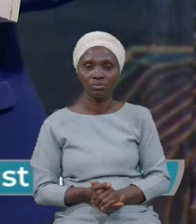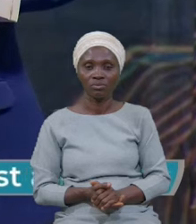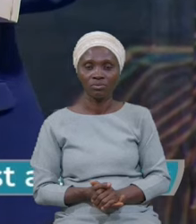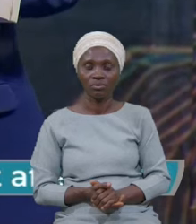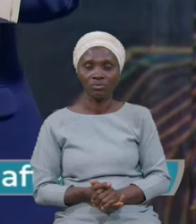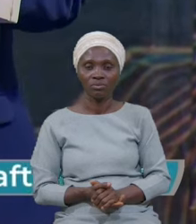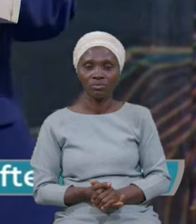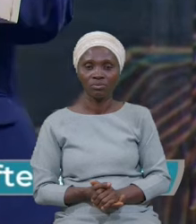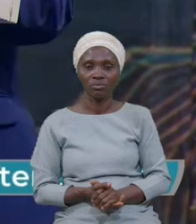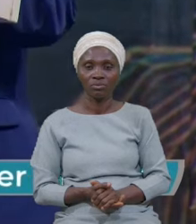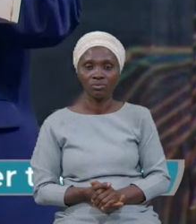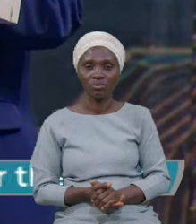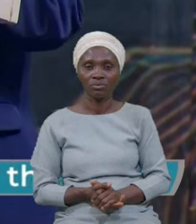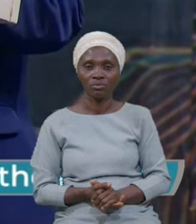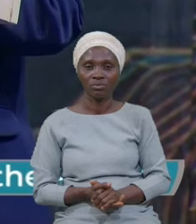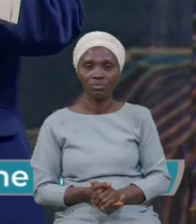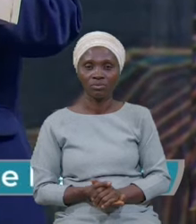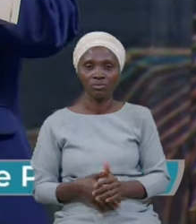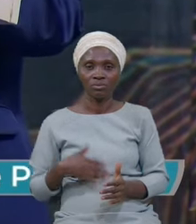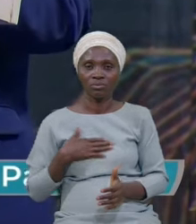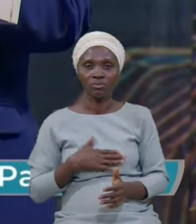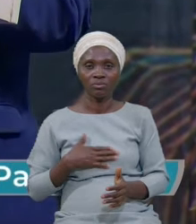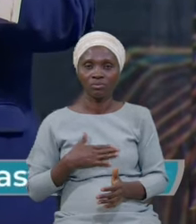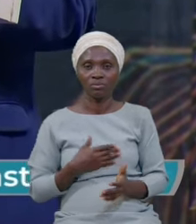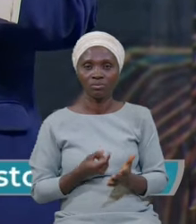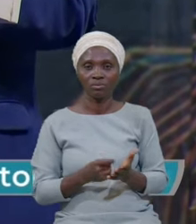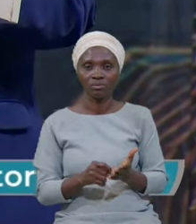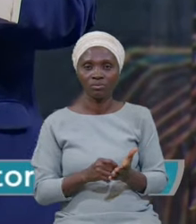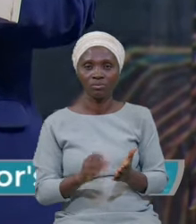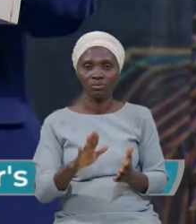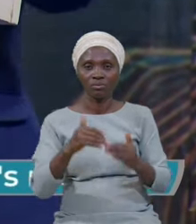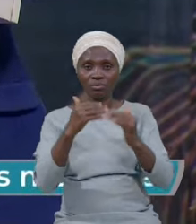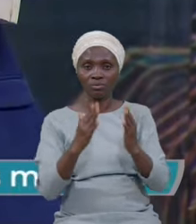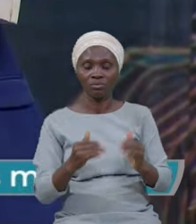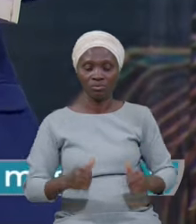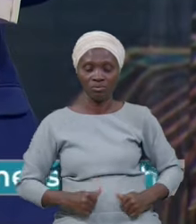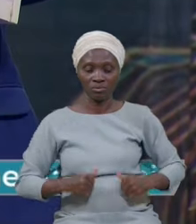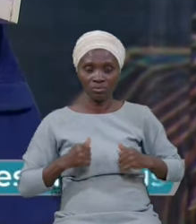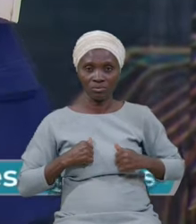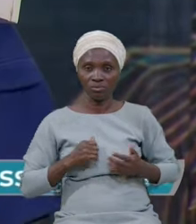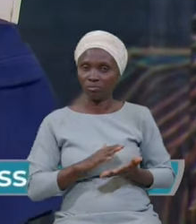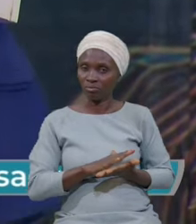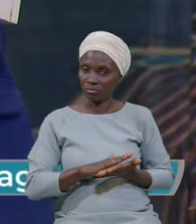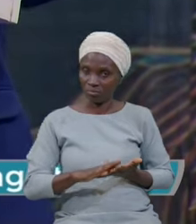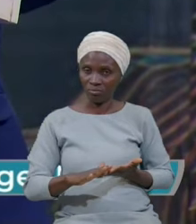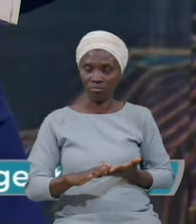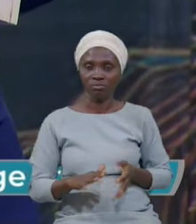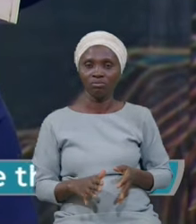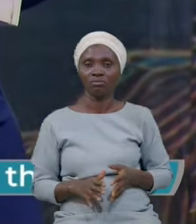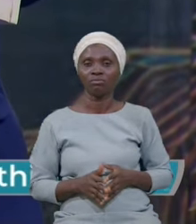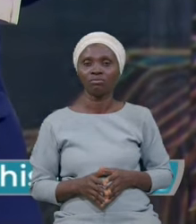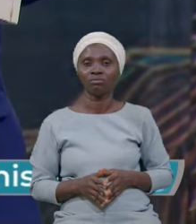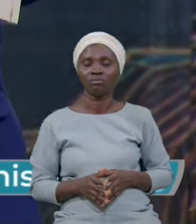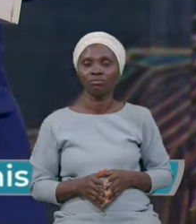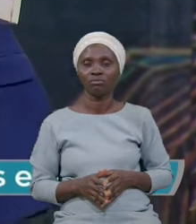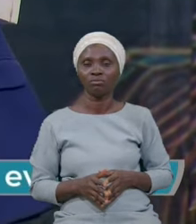get to them after this time. And once you are through, submit the cards